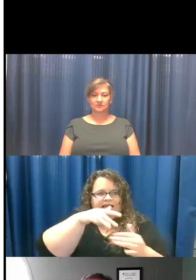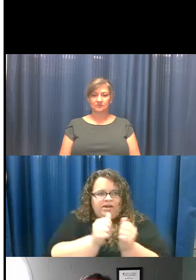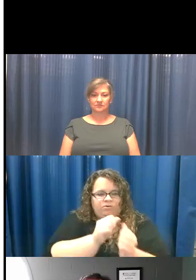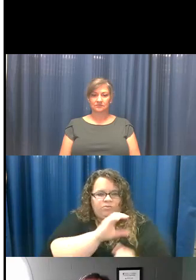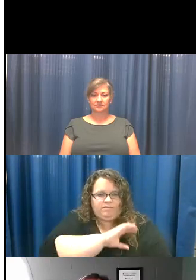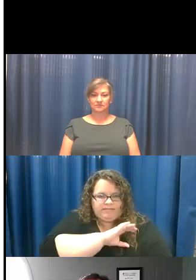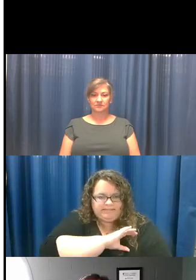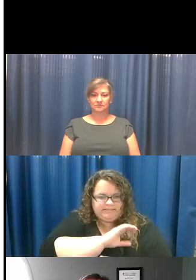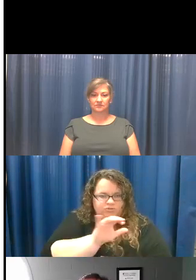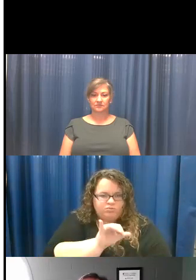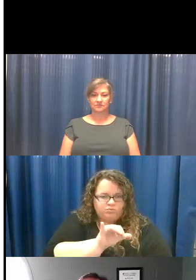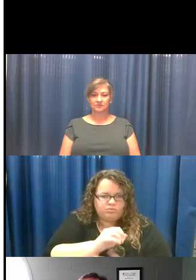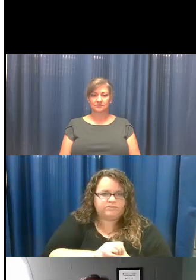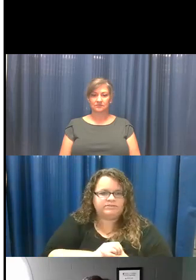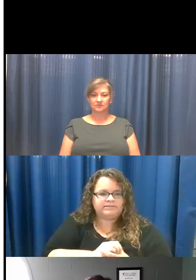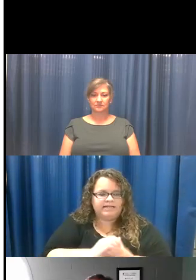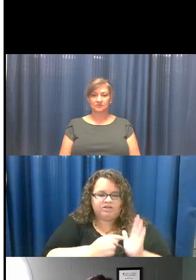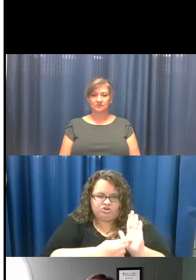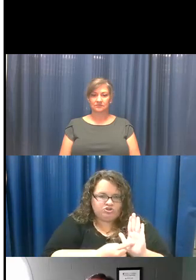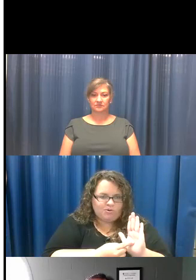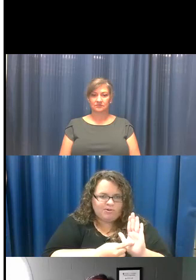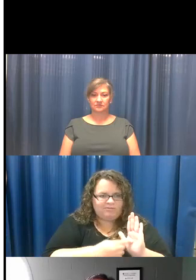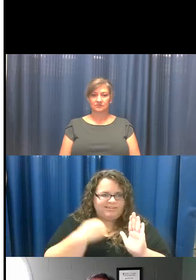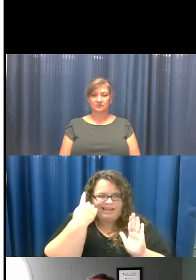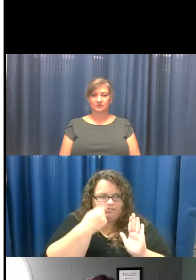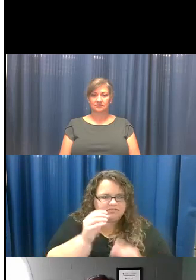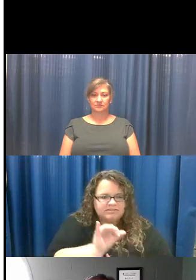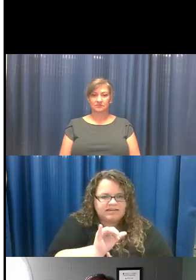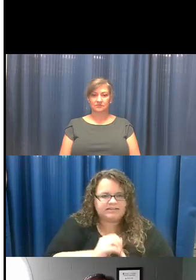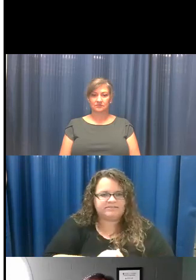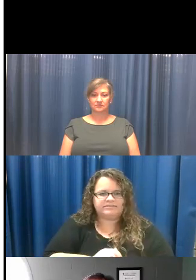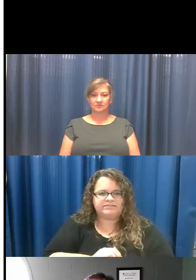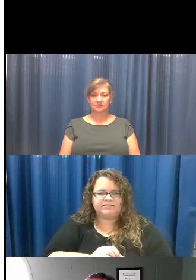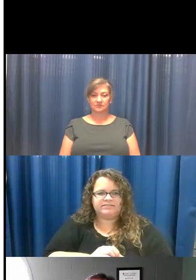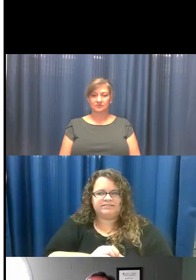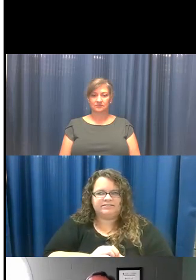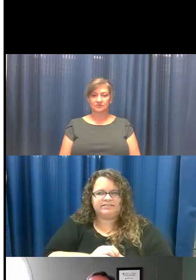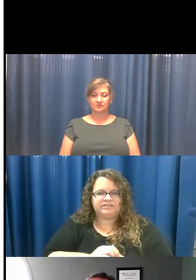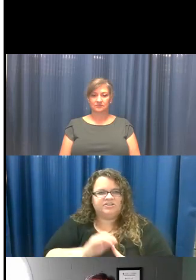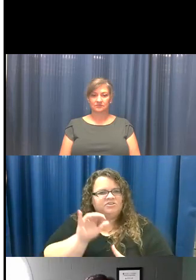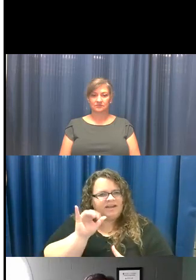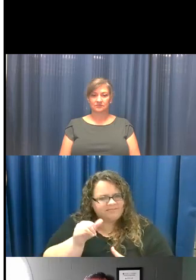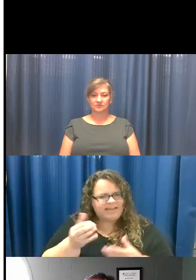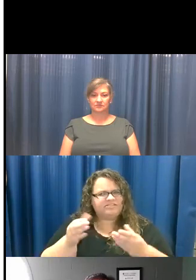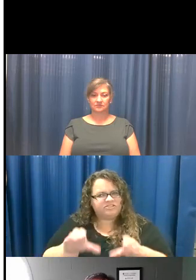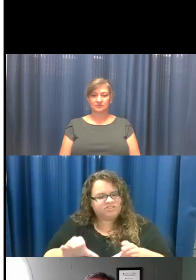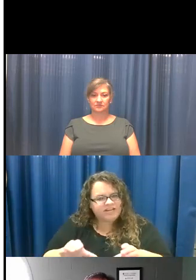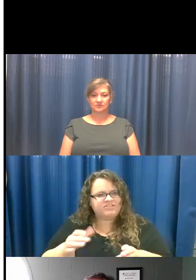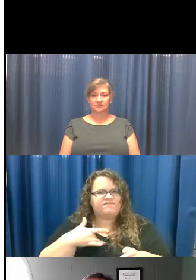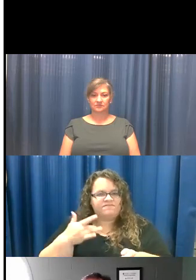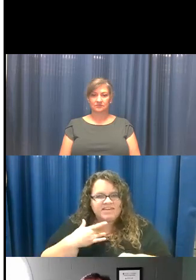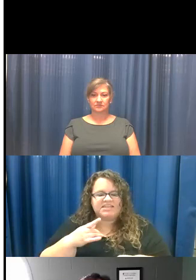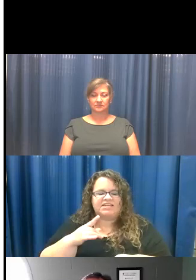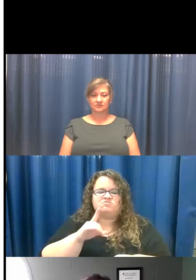well, and documenting that and giving, again, the chance to really feel and experience